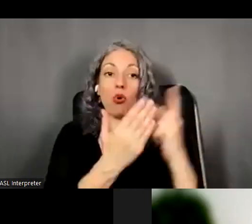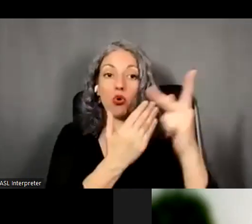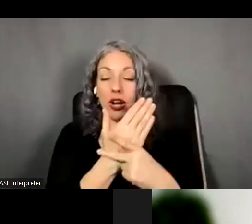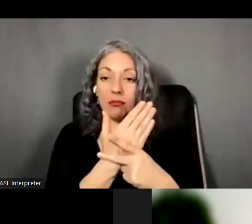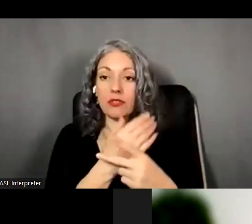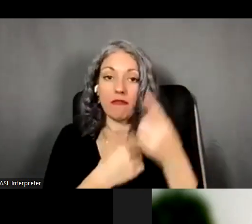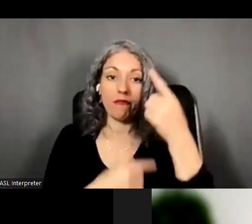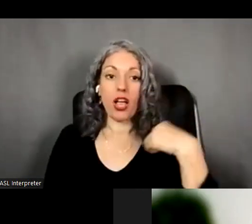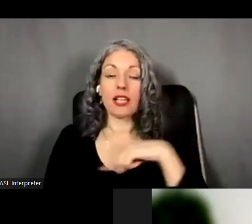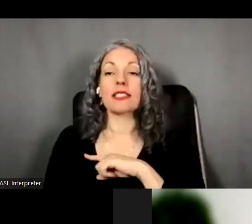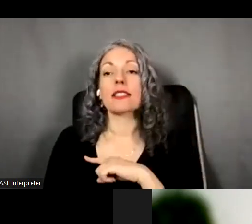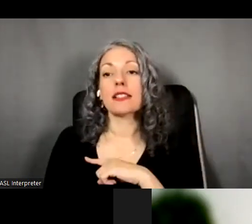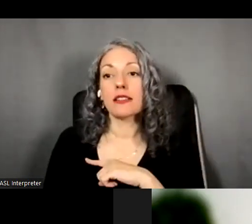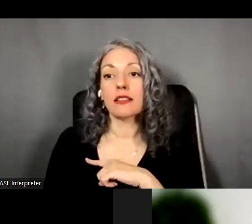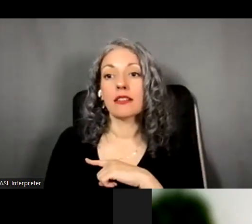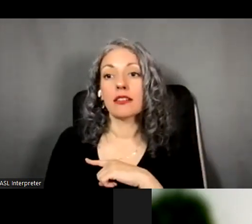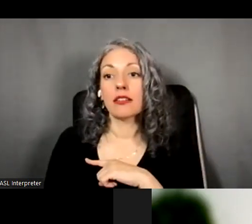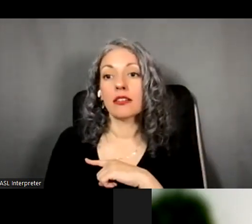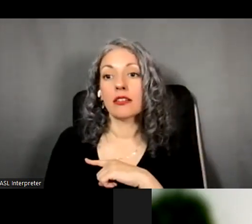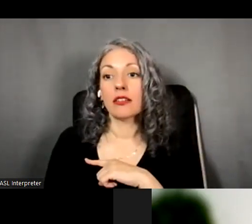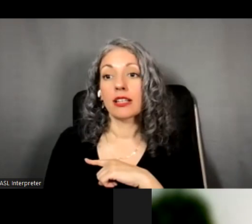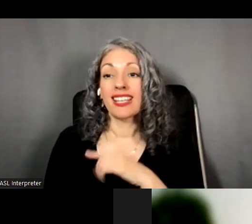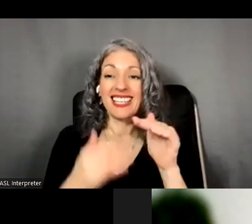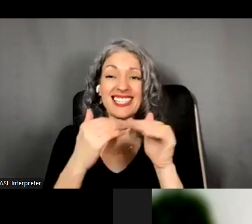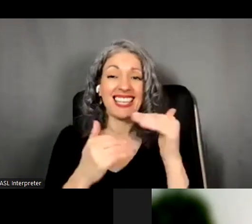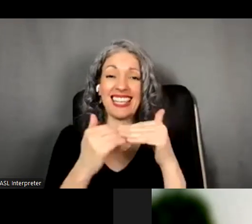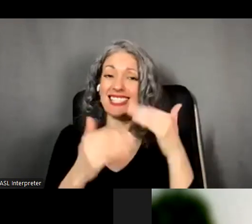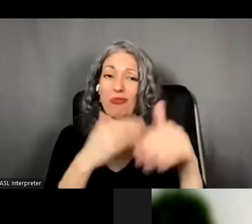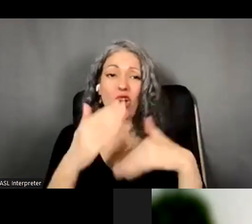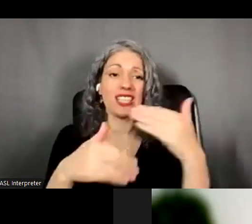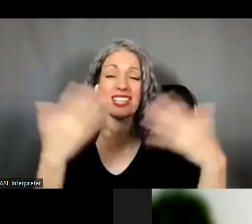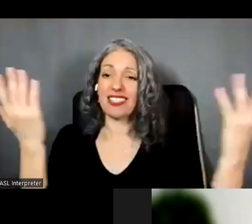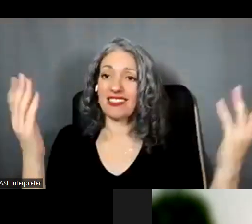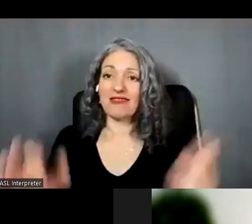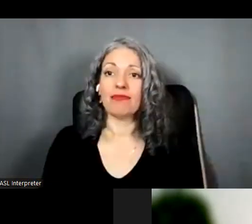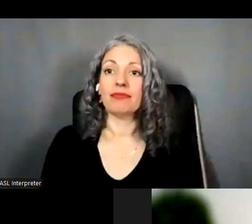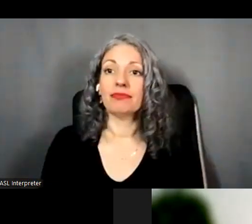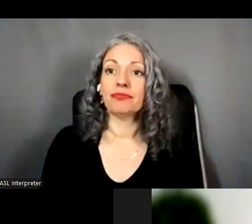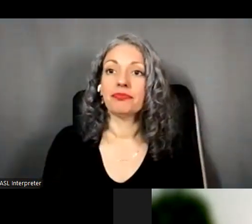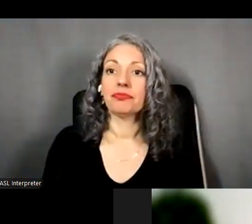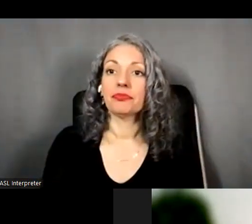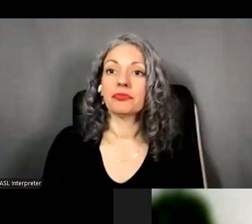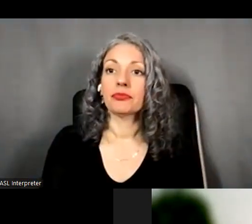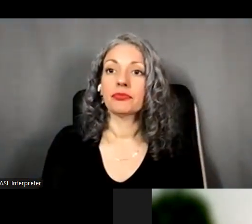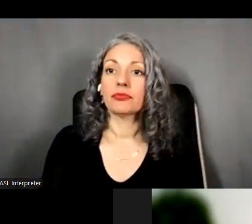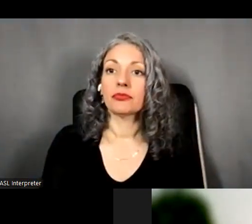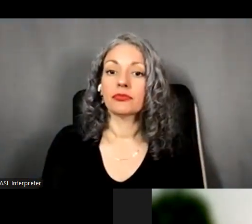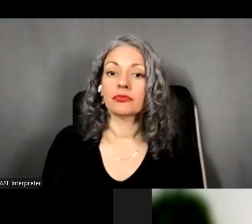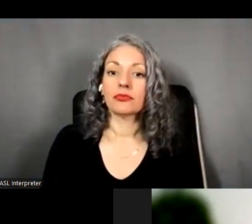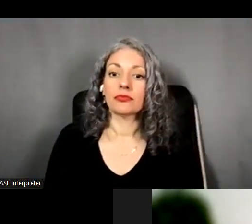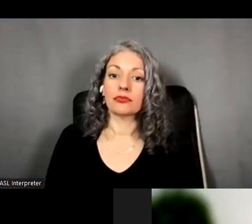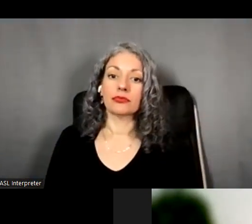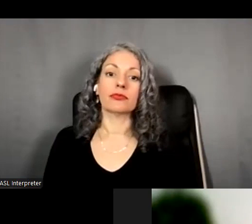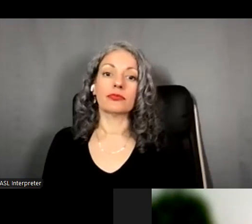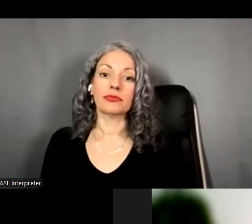us, it's a fairly easy process. What is asked is not